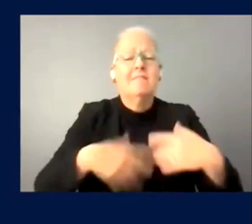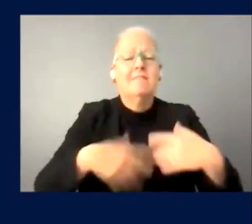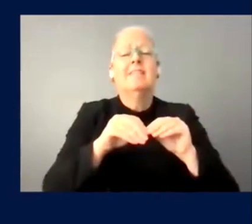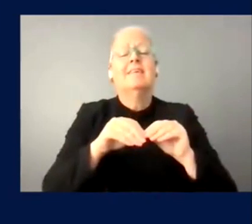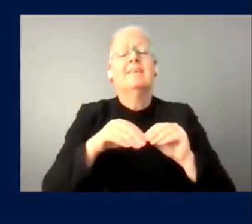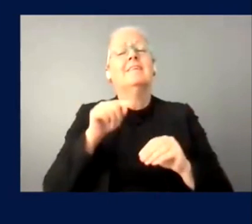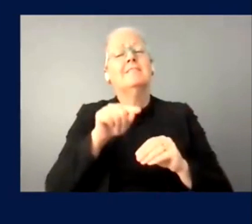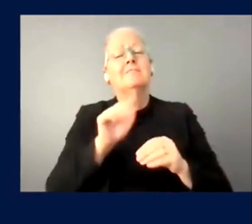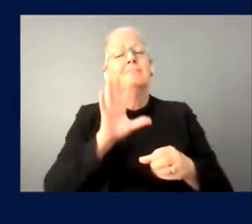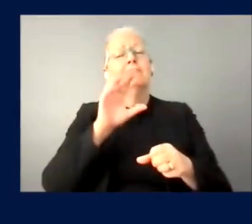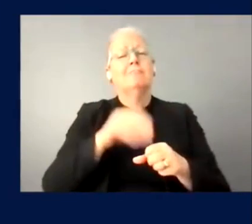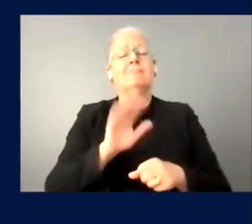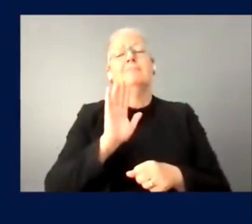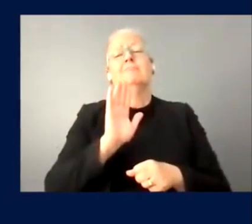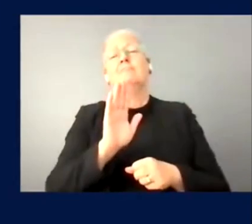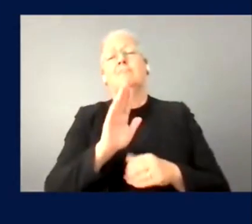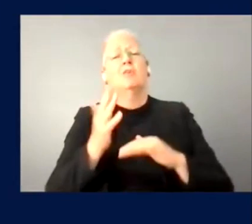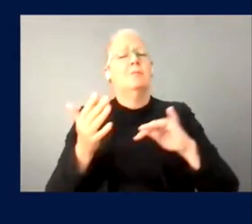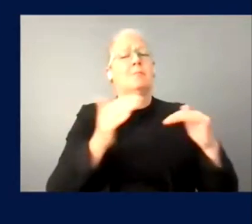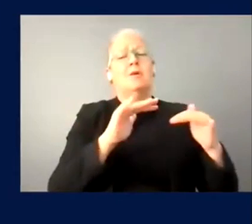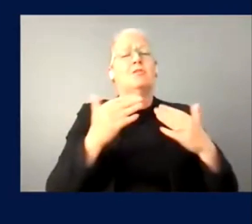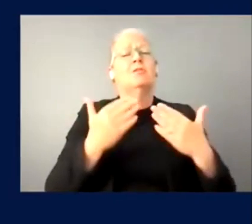Experience interviews.